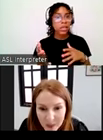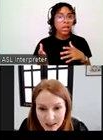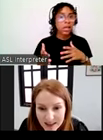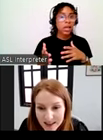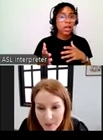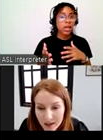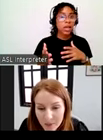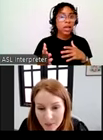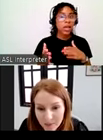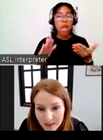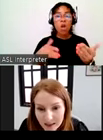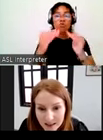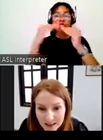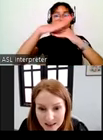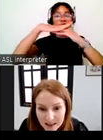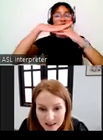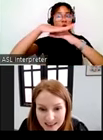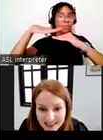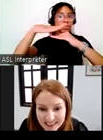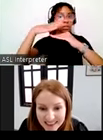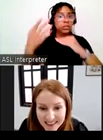Let's see what else is coming up.